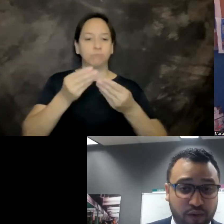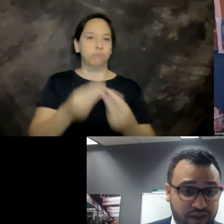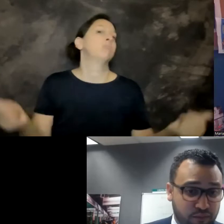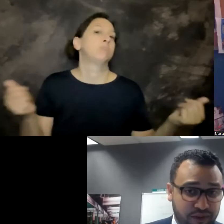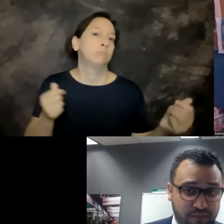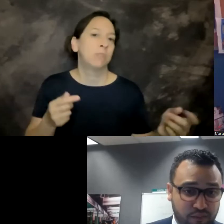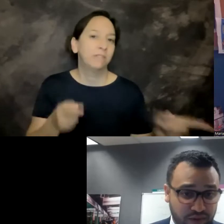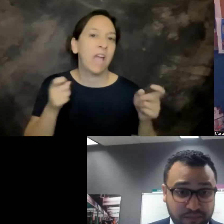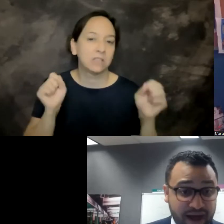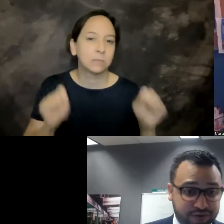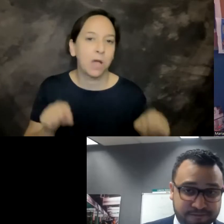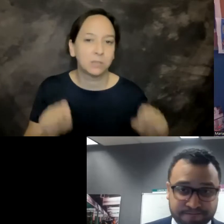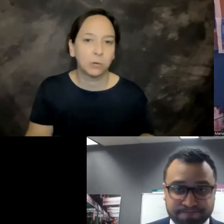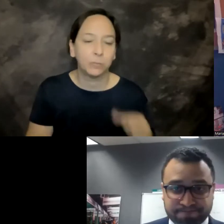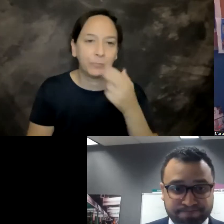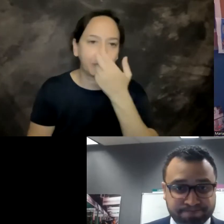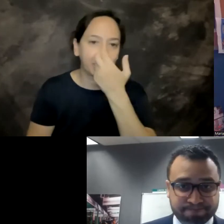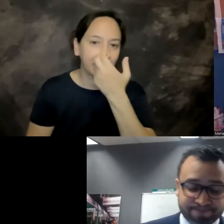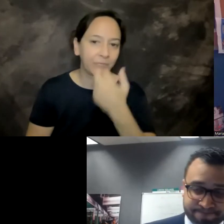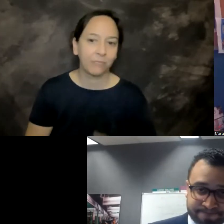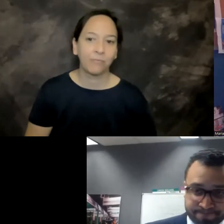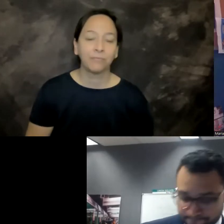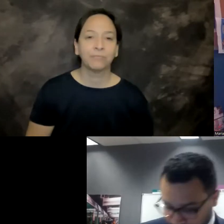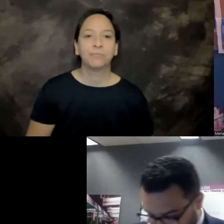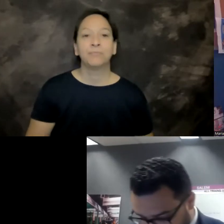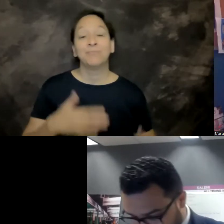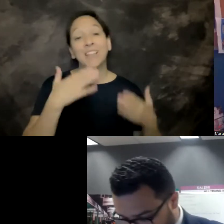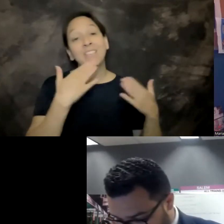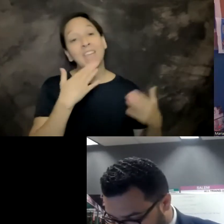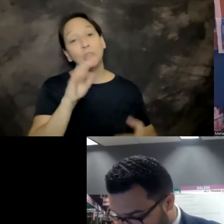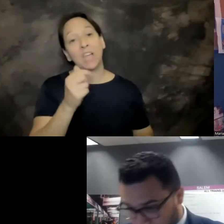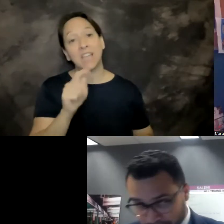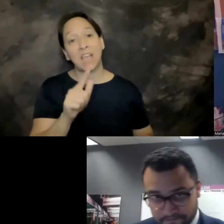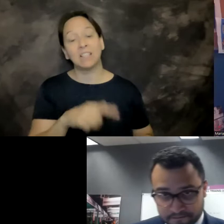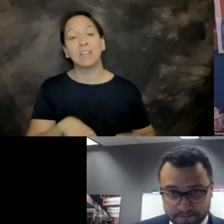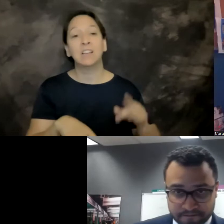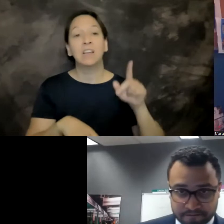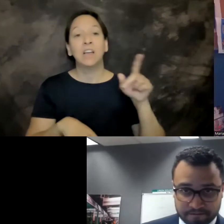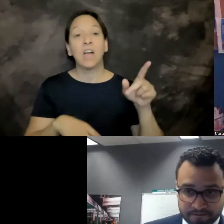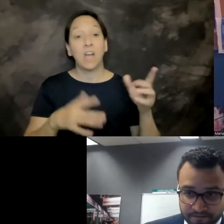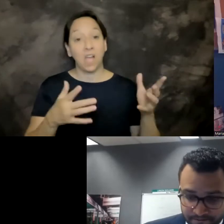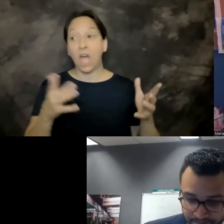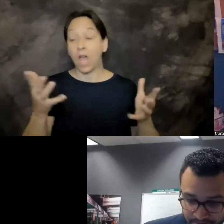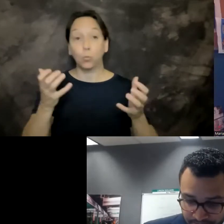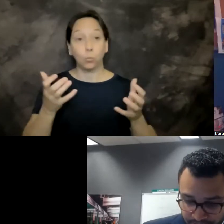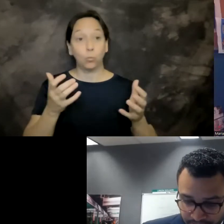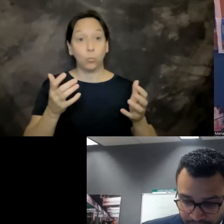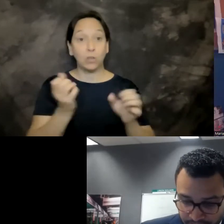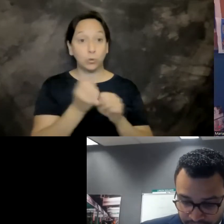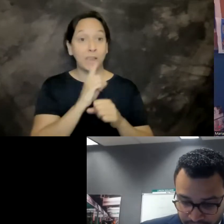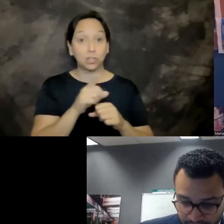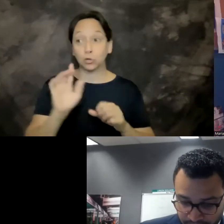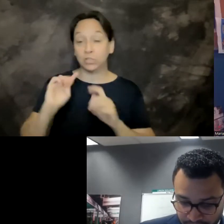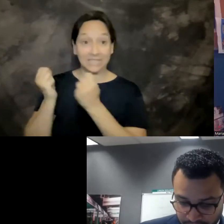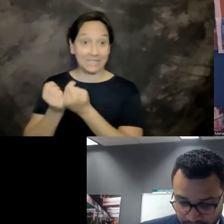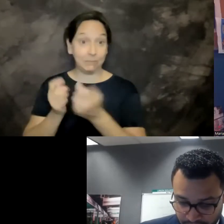possible within bounds. Thank you, Angel. And Mr. Vinod, I'll make sure that somebody from our team connects directly with you to ensure